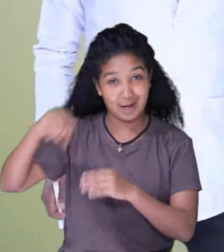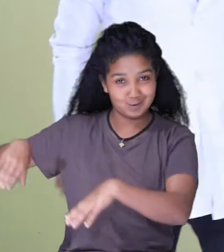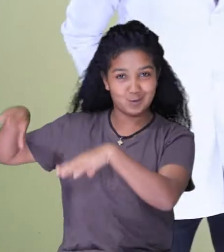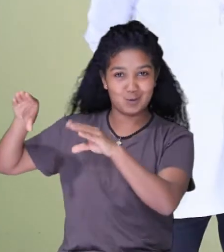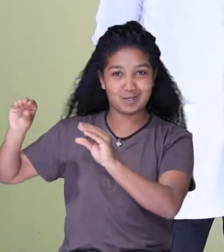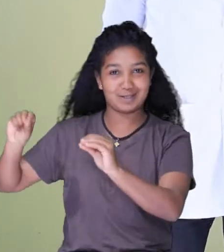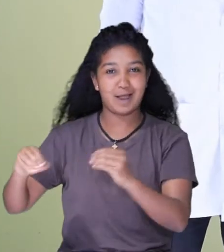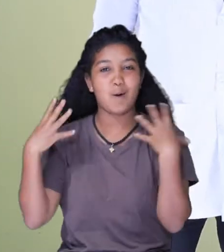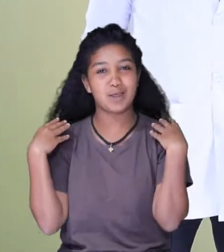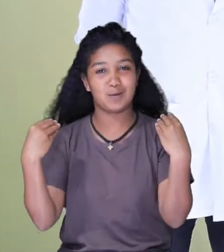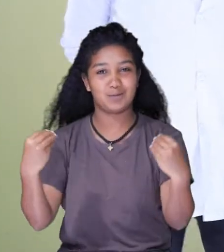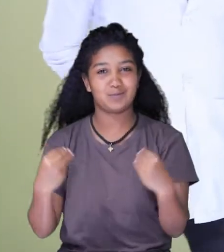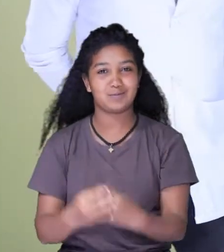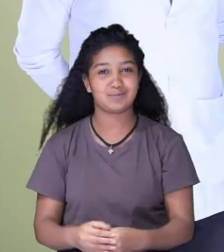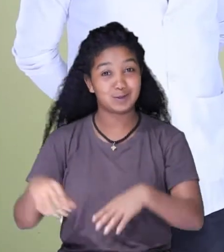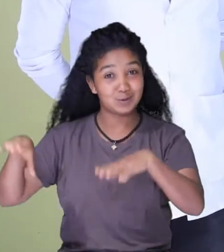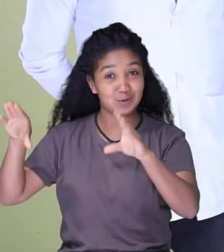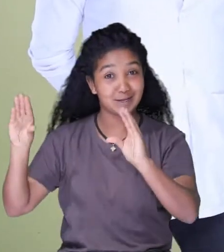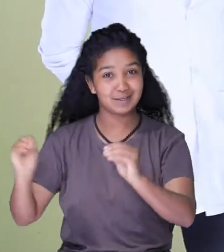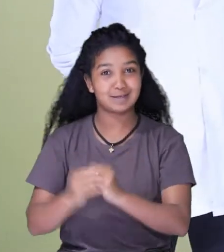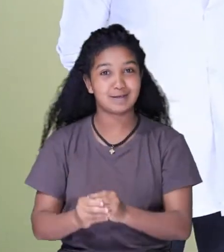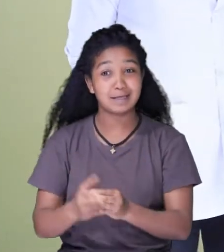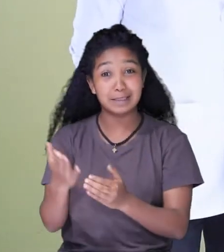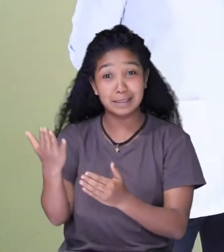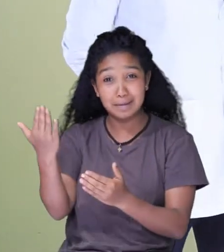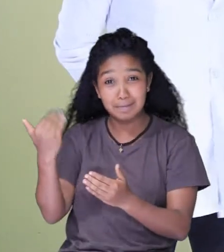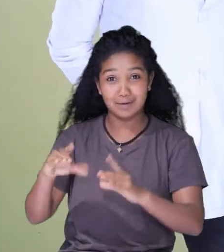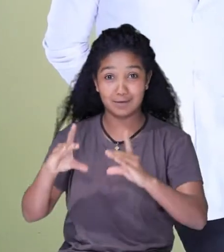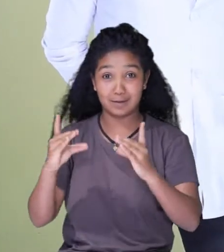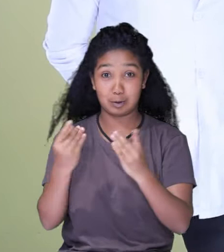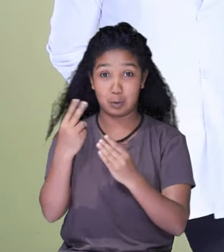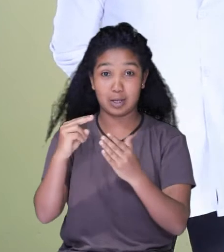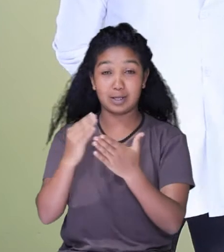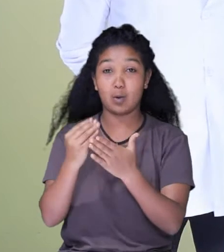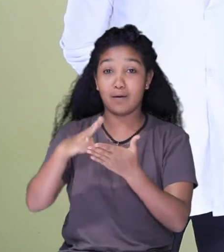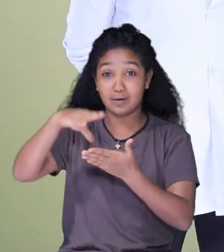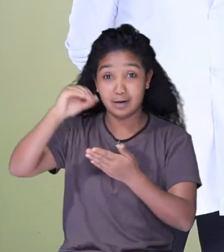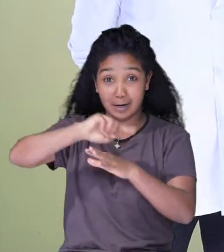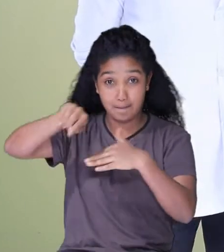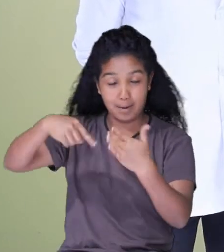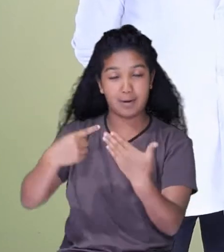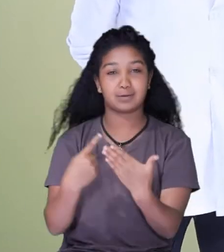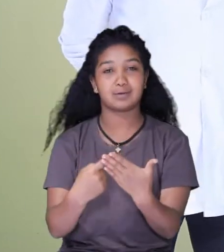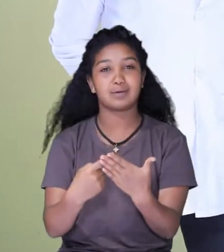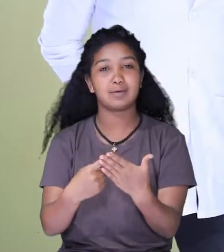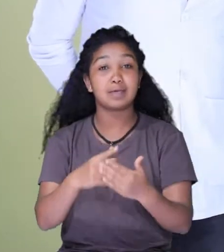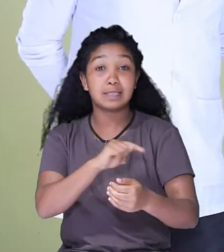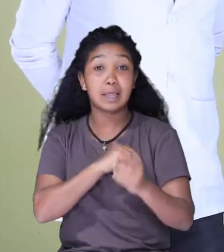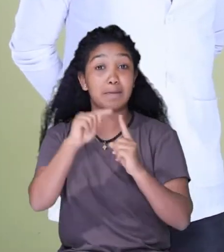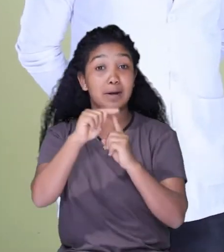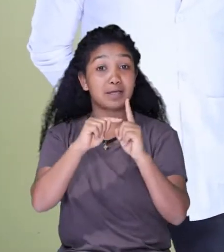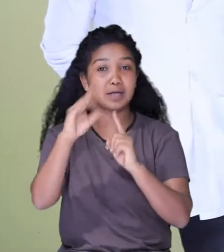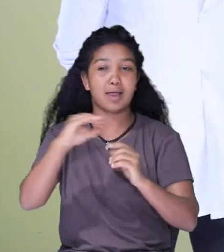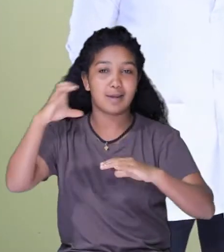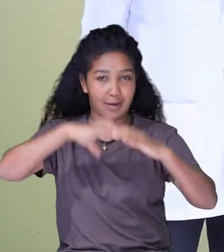Hello students, how are you? Students, in the previous two lessons we have learned about temperature